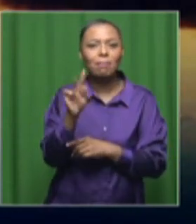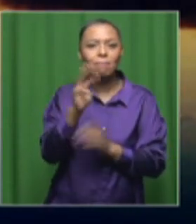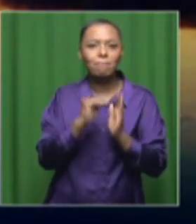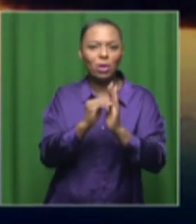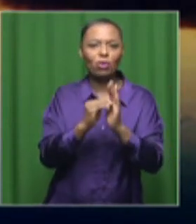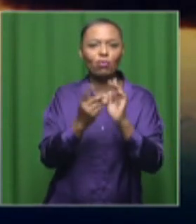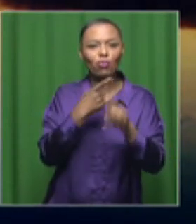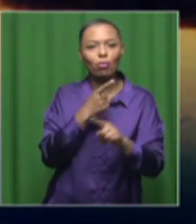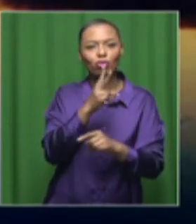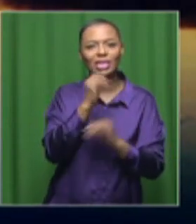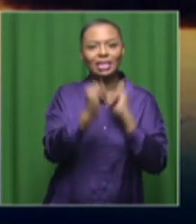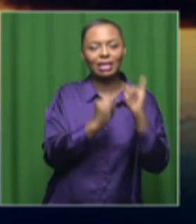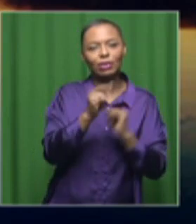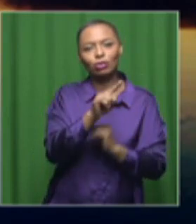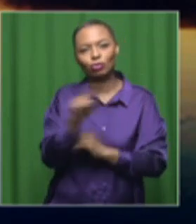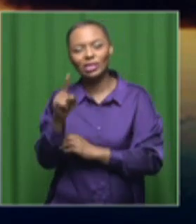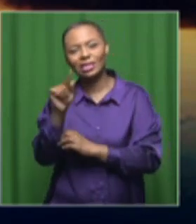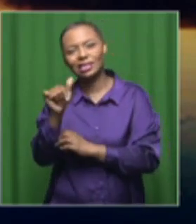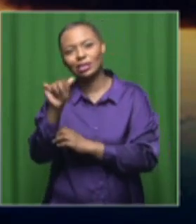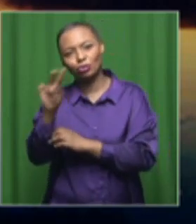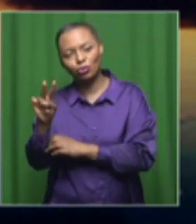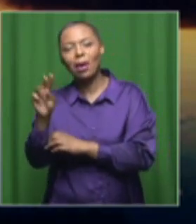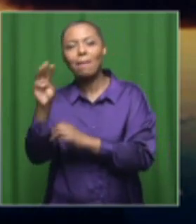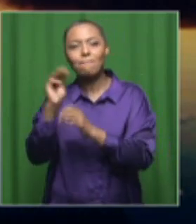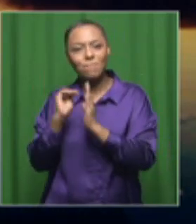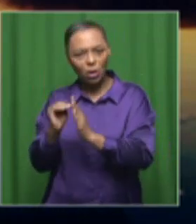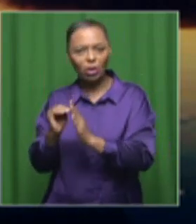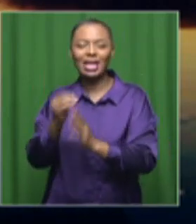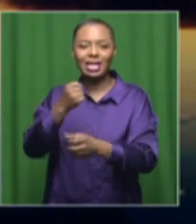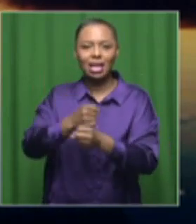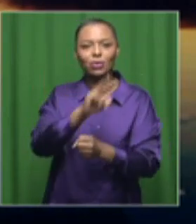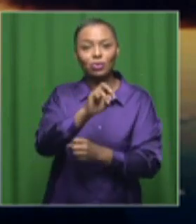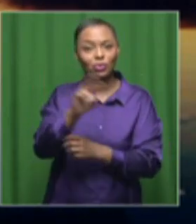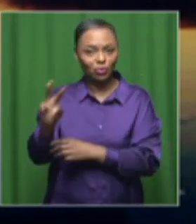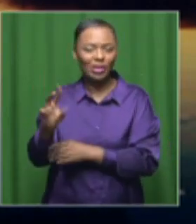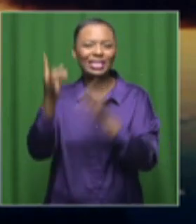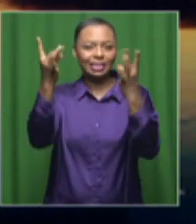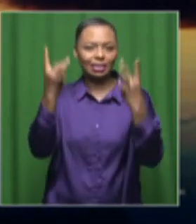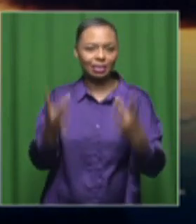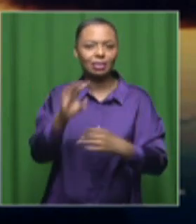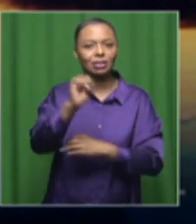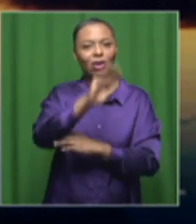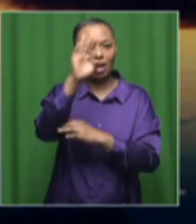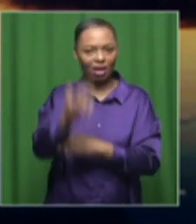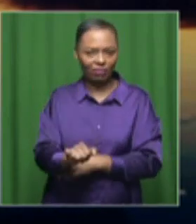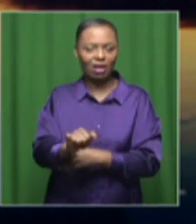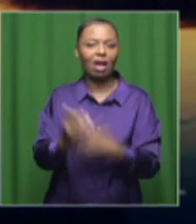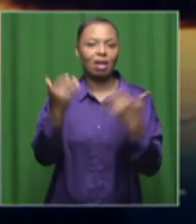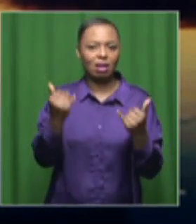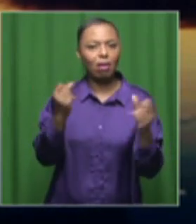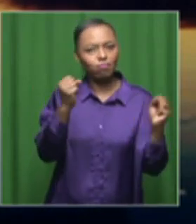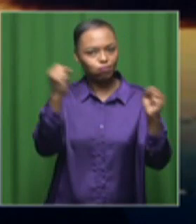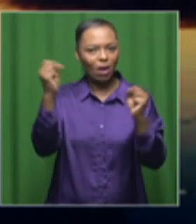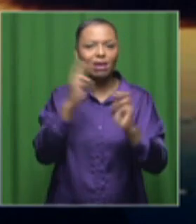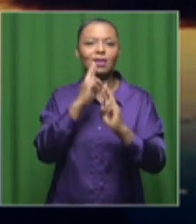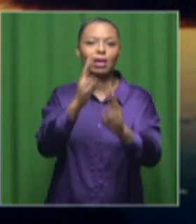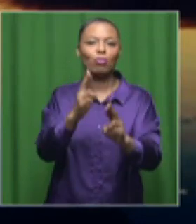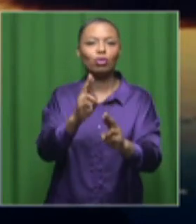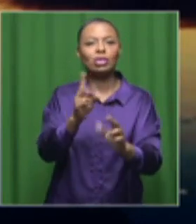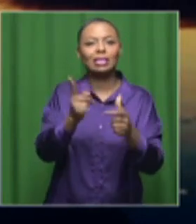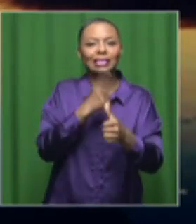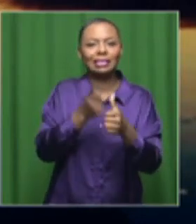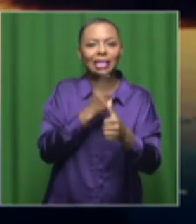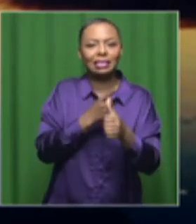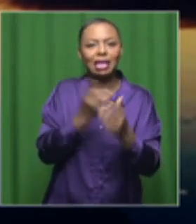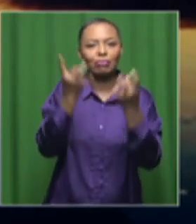62 million in 2022. This was revealed by Statistics South Africa at the handing over of the 2022 Census